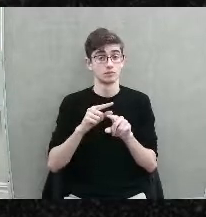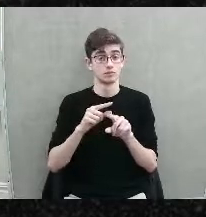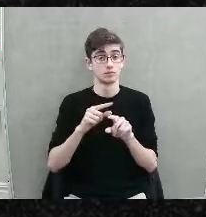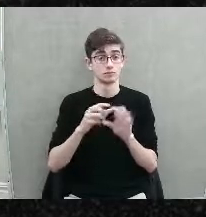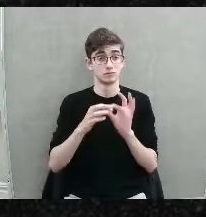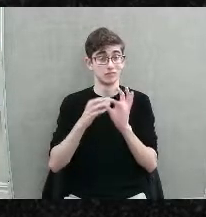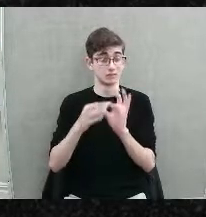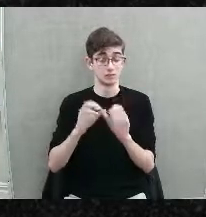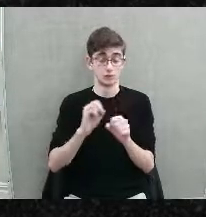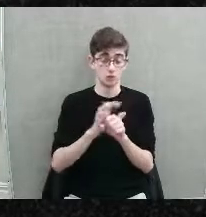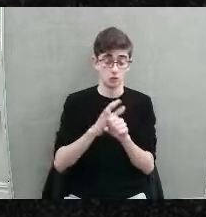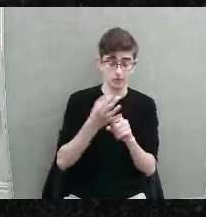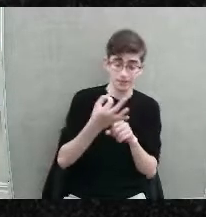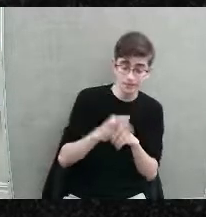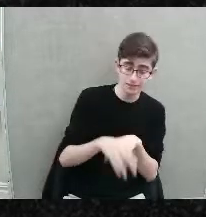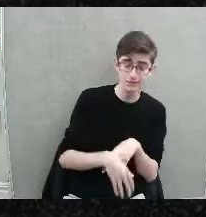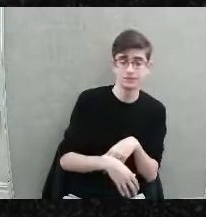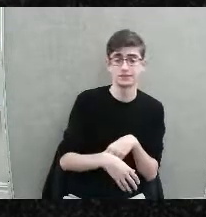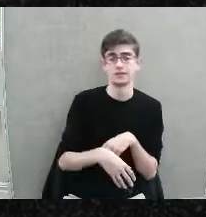have really